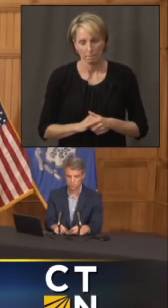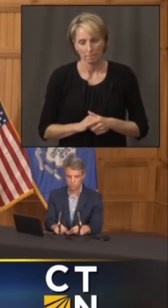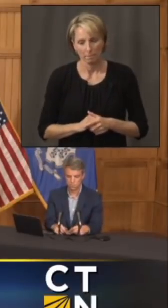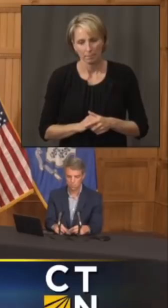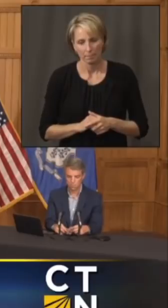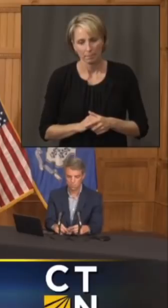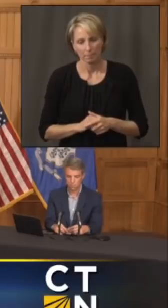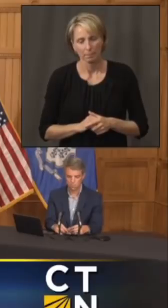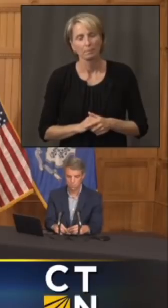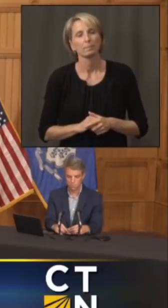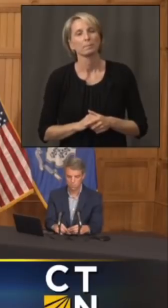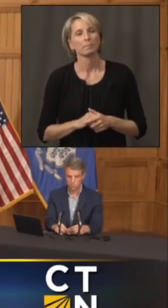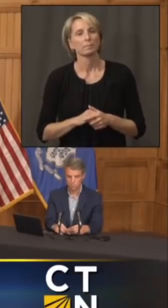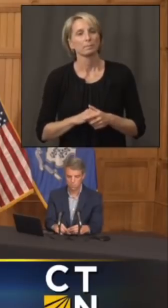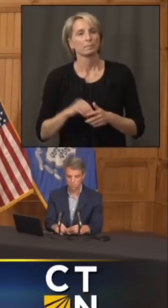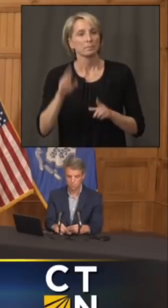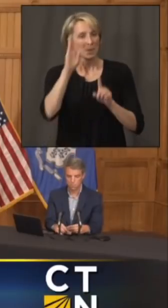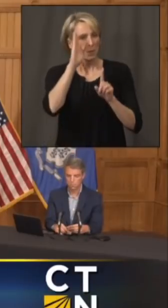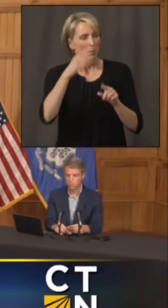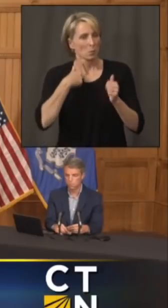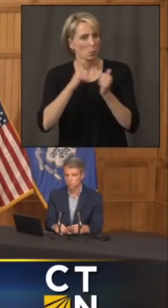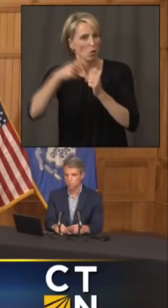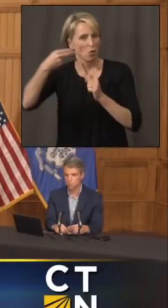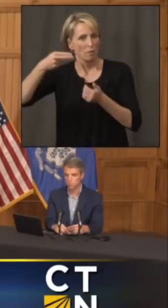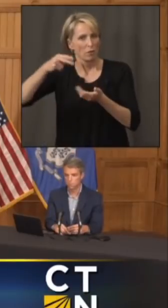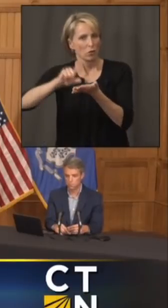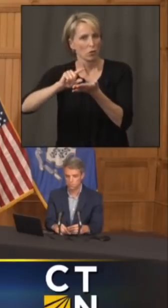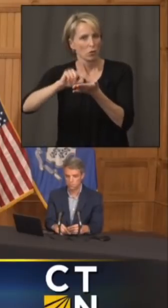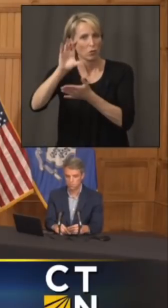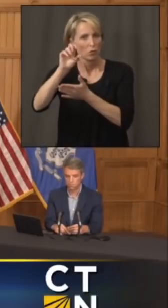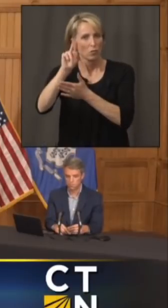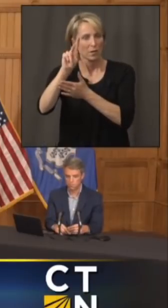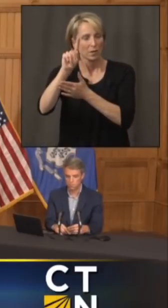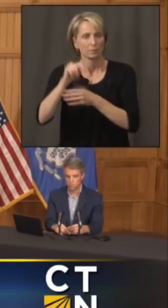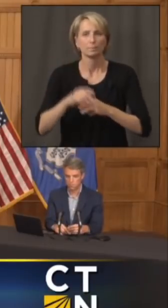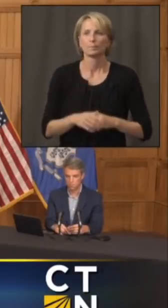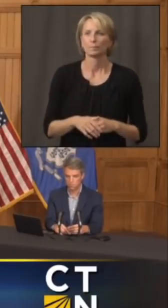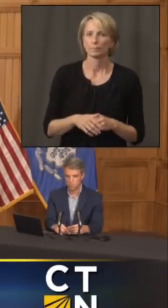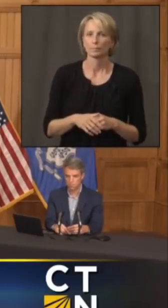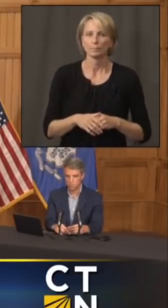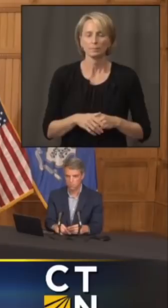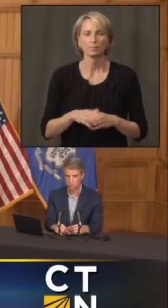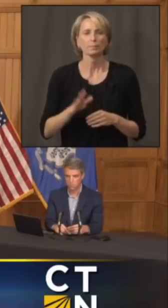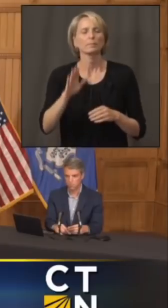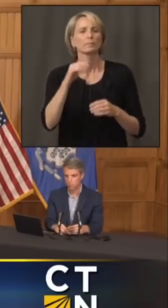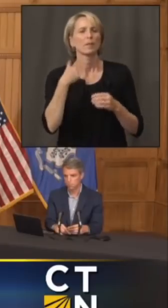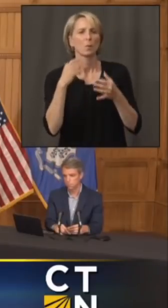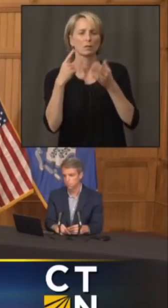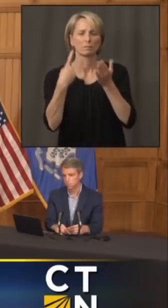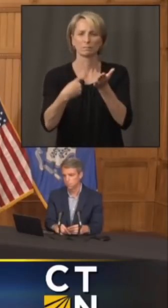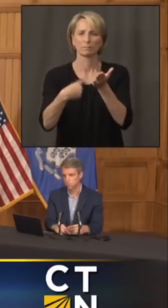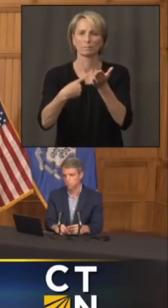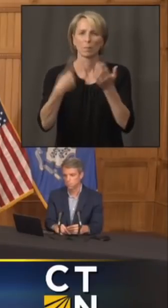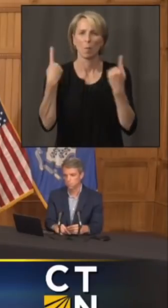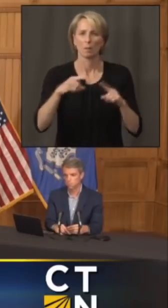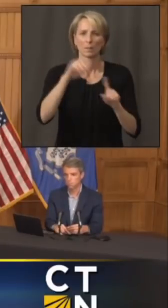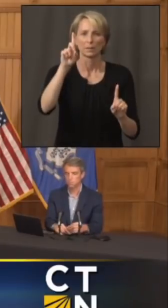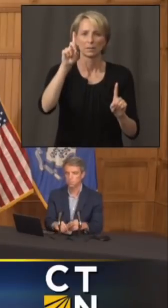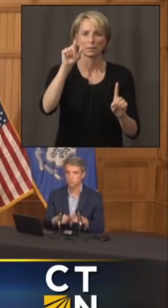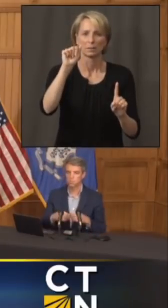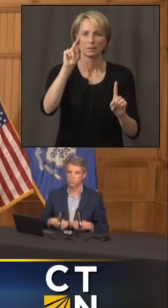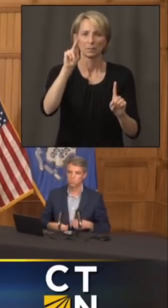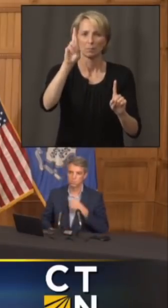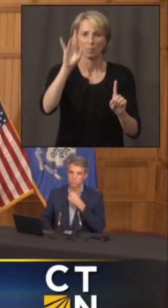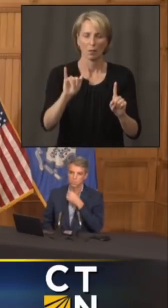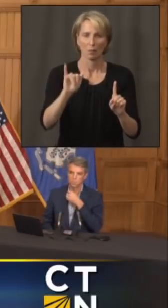Hey everyone, this is Emily Burnley from The Current. I had a couple questions about the COVID-19 alert that was issued for Danbury. The first is, are there